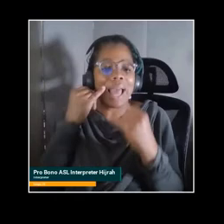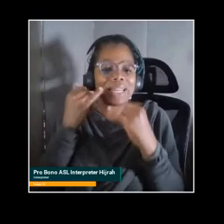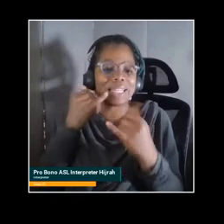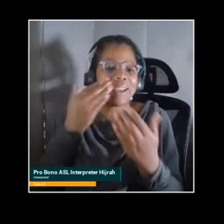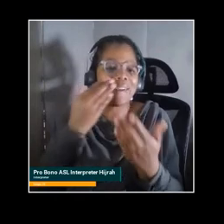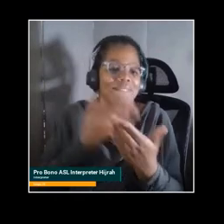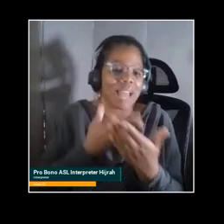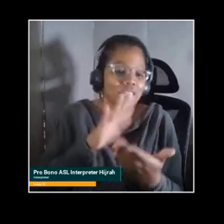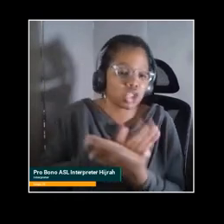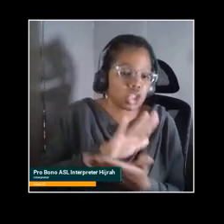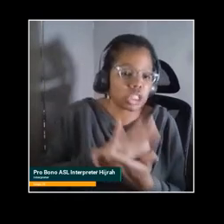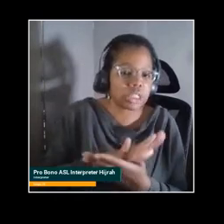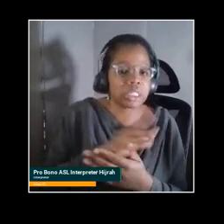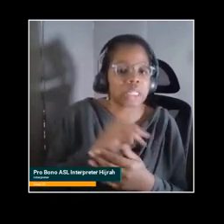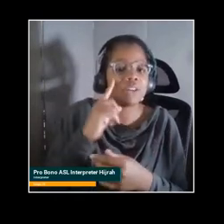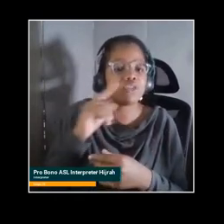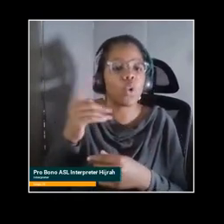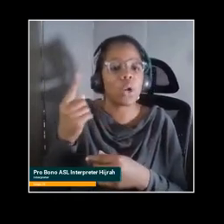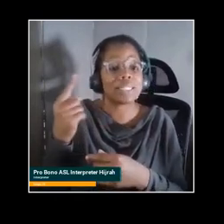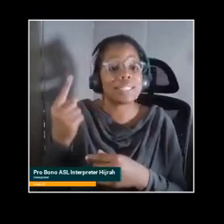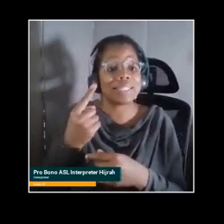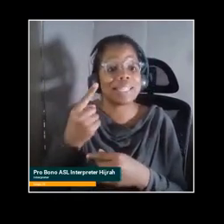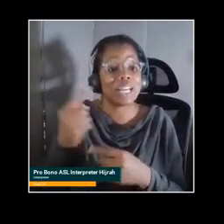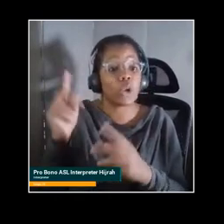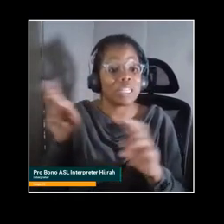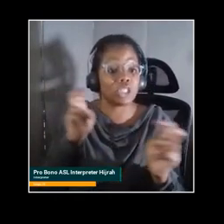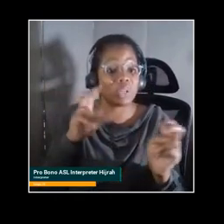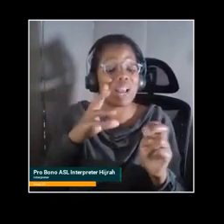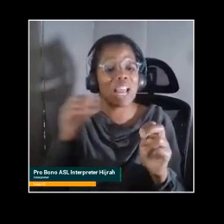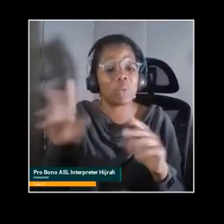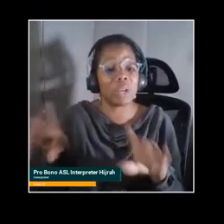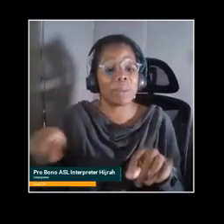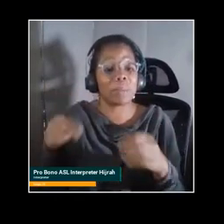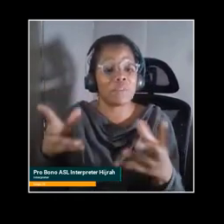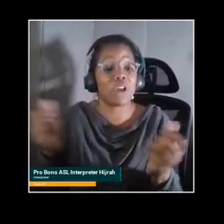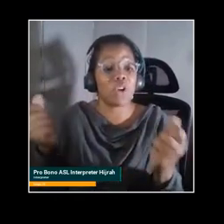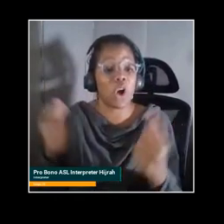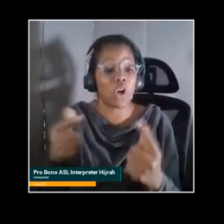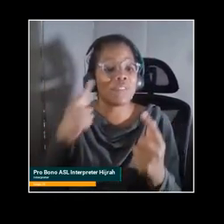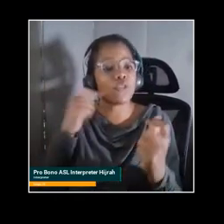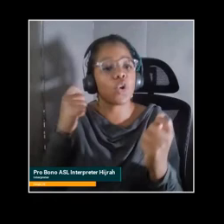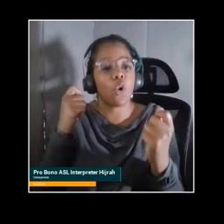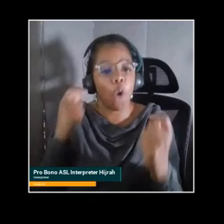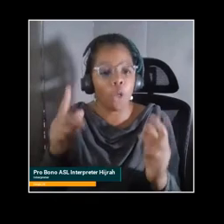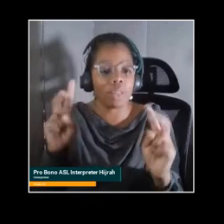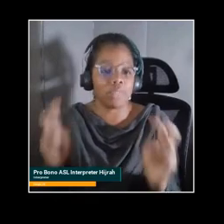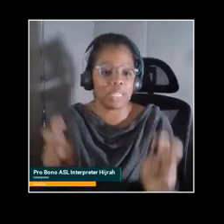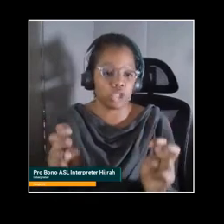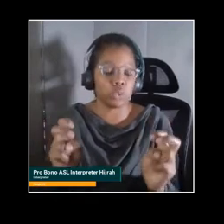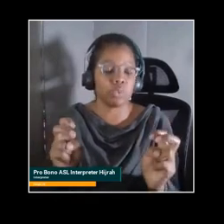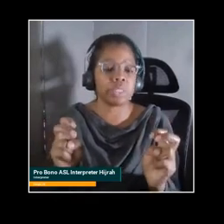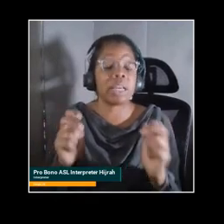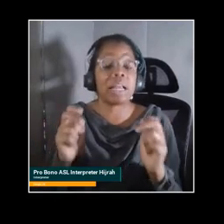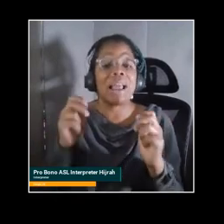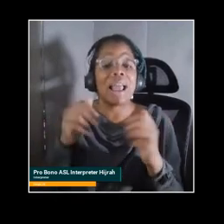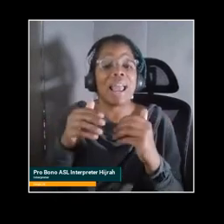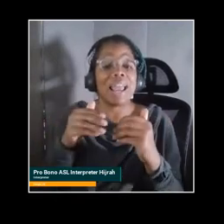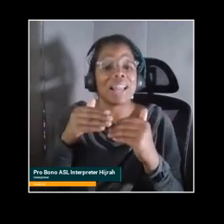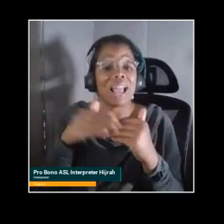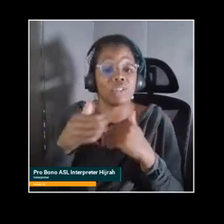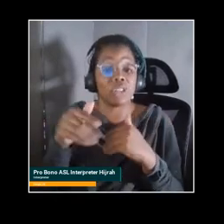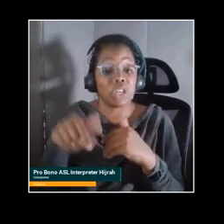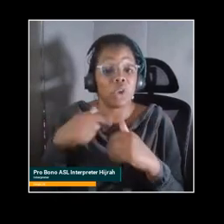the single issue, and we are providing all of them to all the issues. And after this, that we are providing